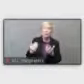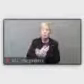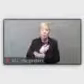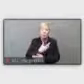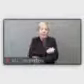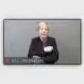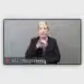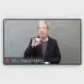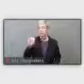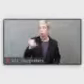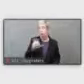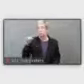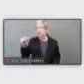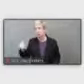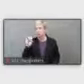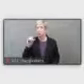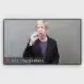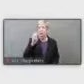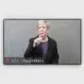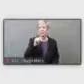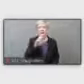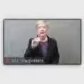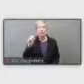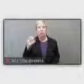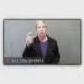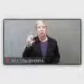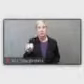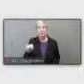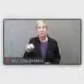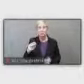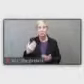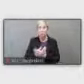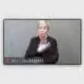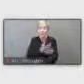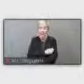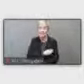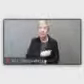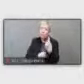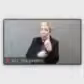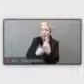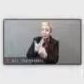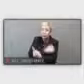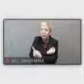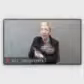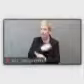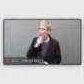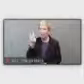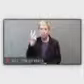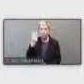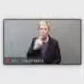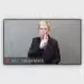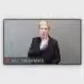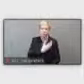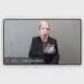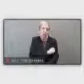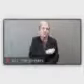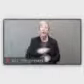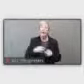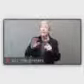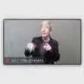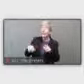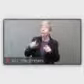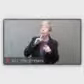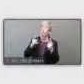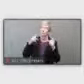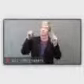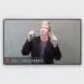soon, and that's a one-shot vaccine. It's highly effective against severe COVID, so